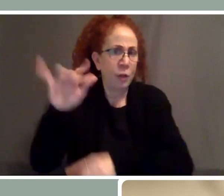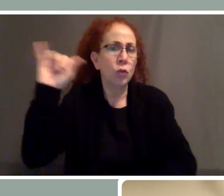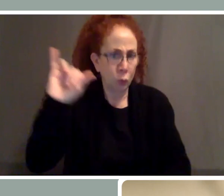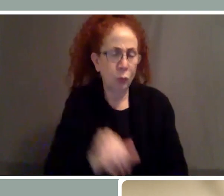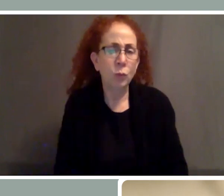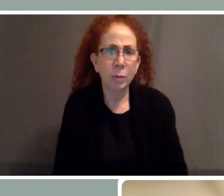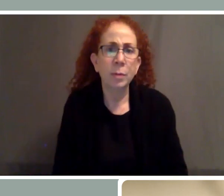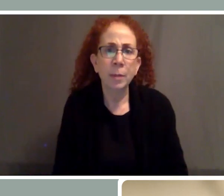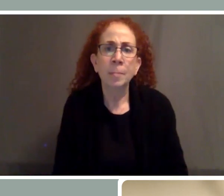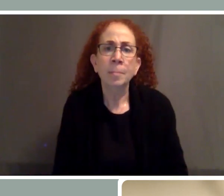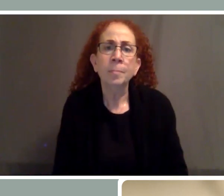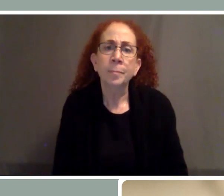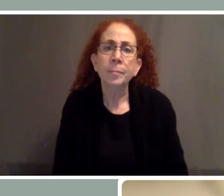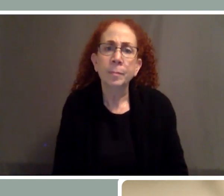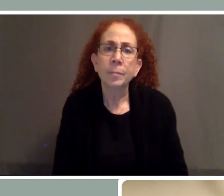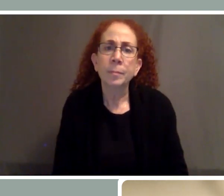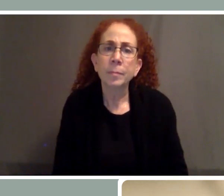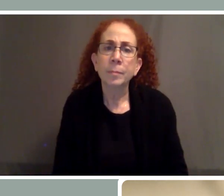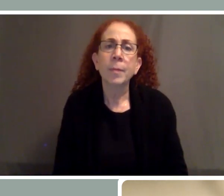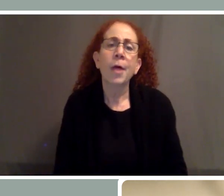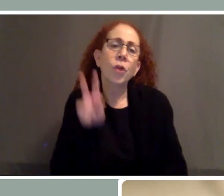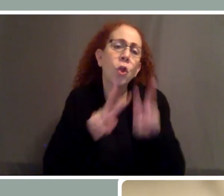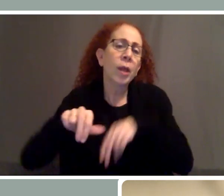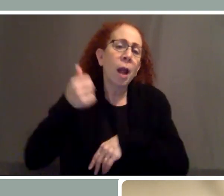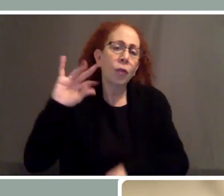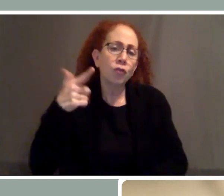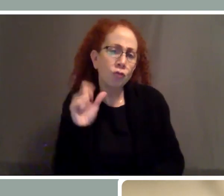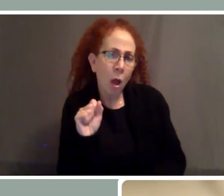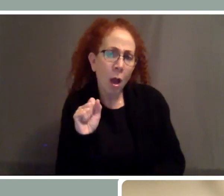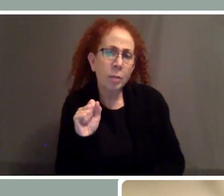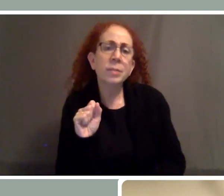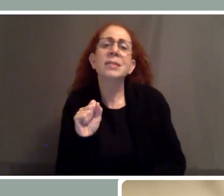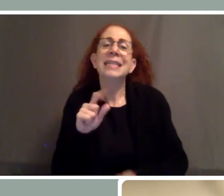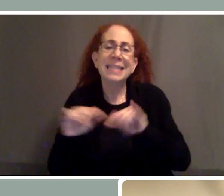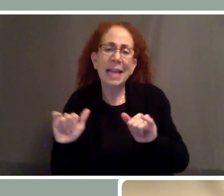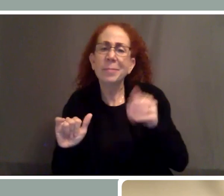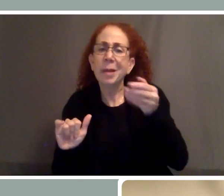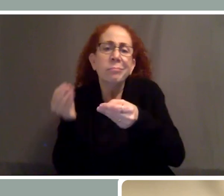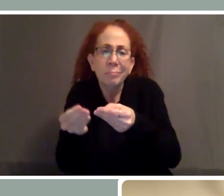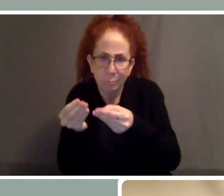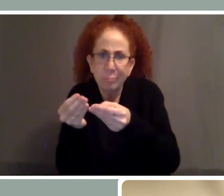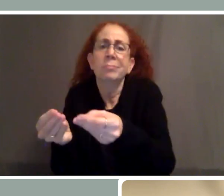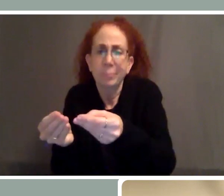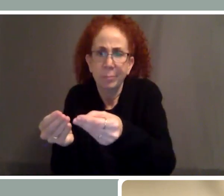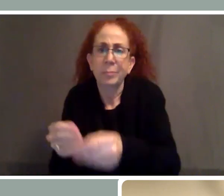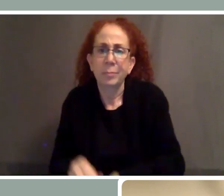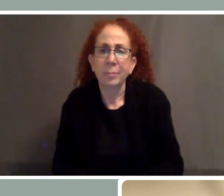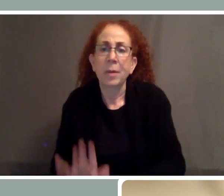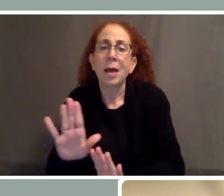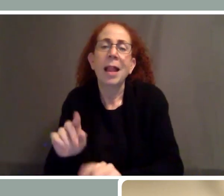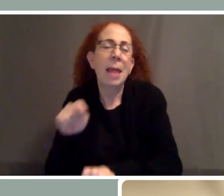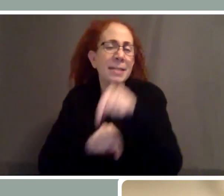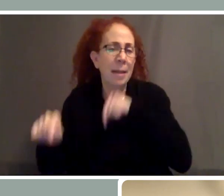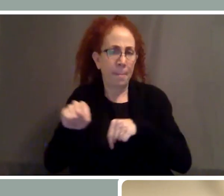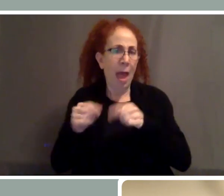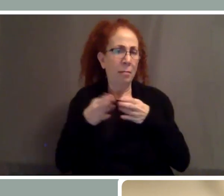looking at other drugs that could act along that pathway. Maybe I can step back from that question